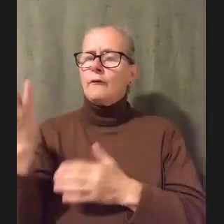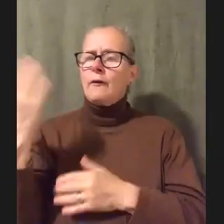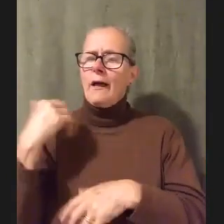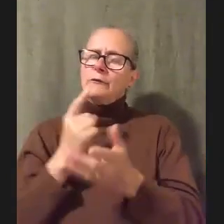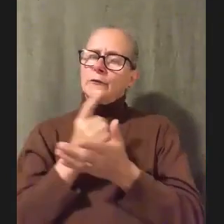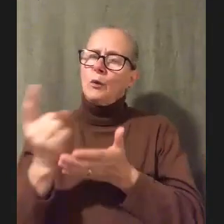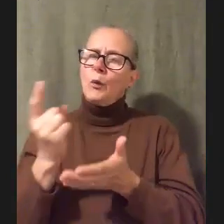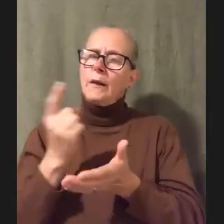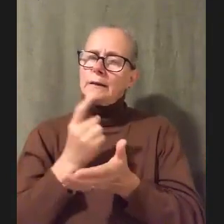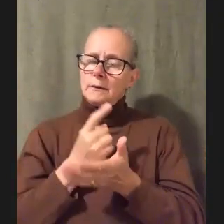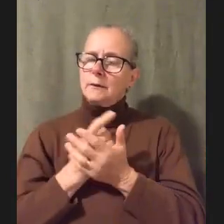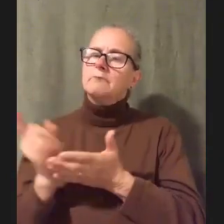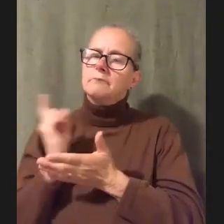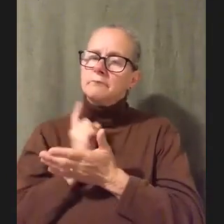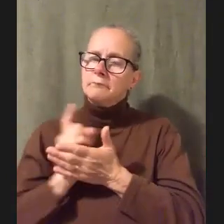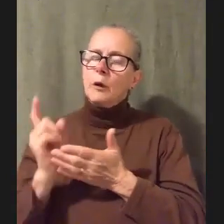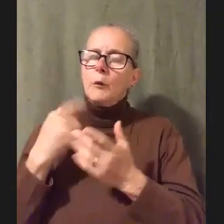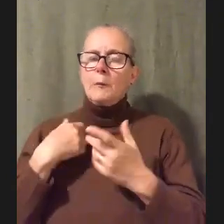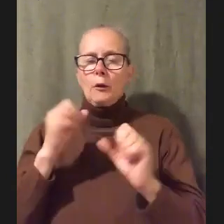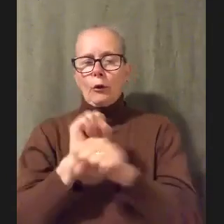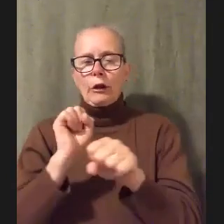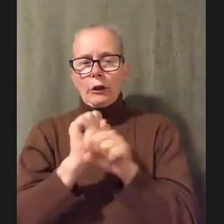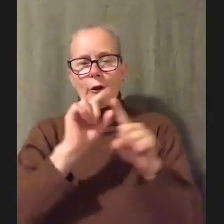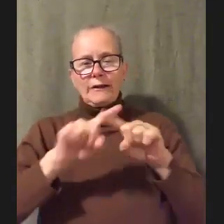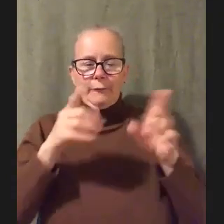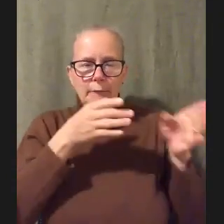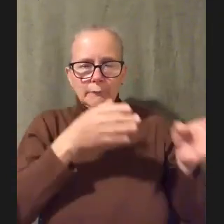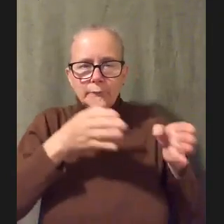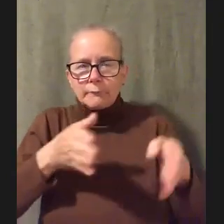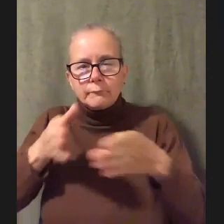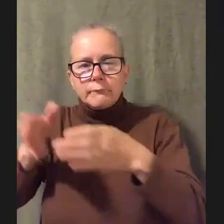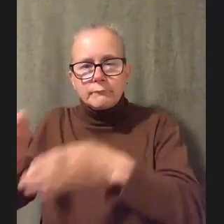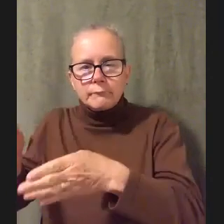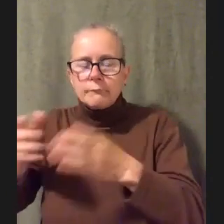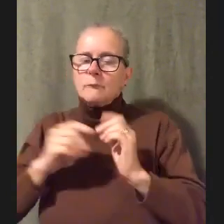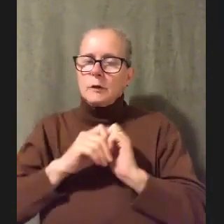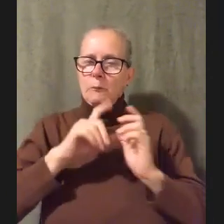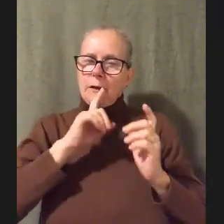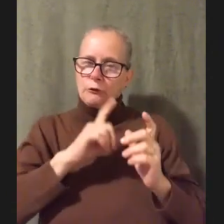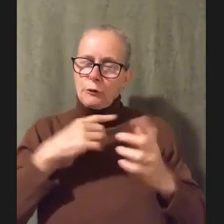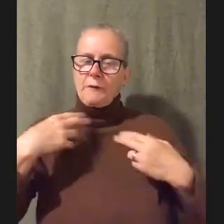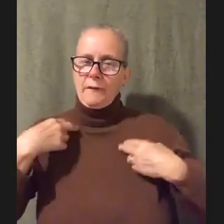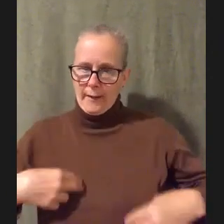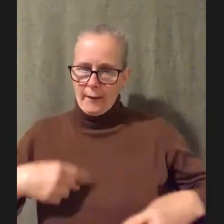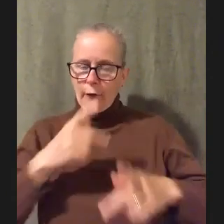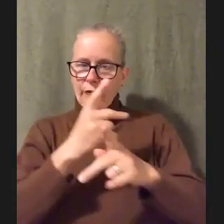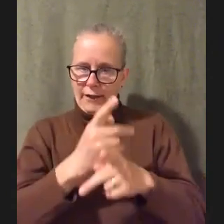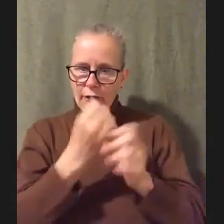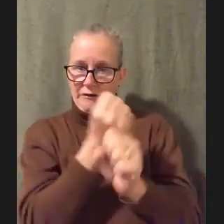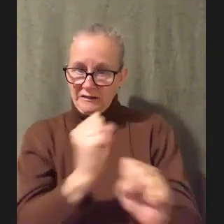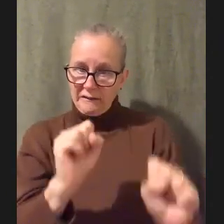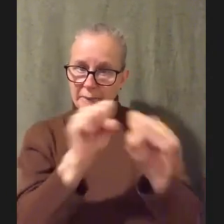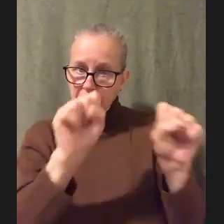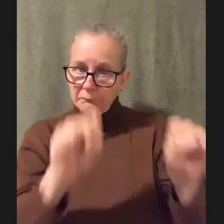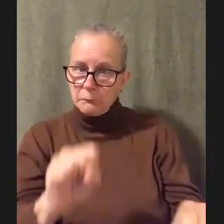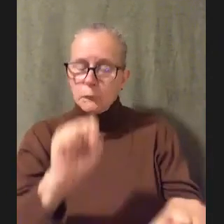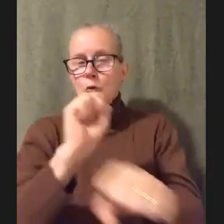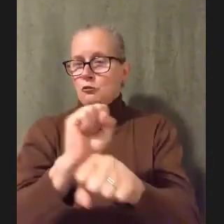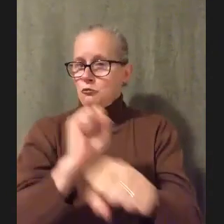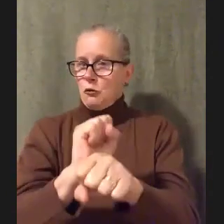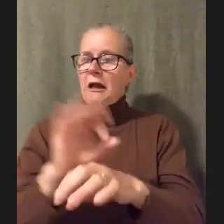we've been working on multiple fronts, ensuring our healthcare safety system is working,